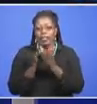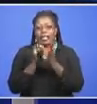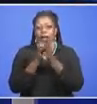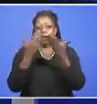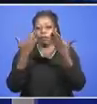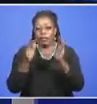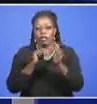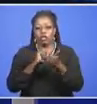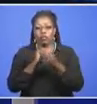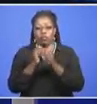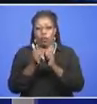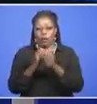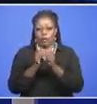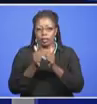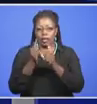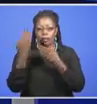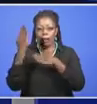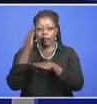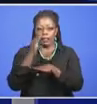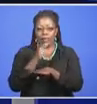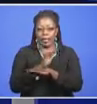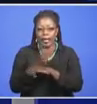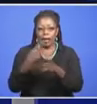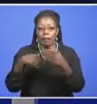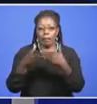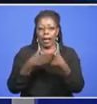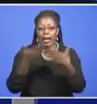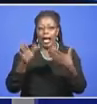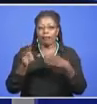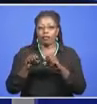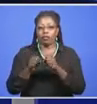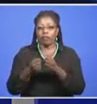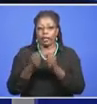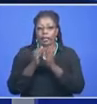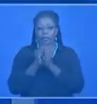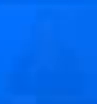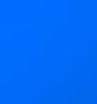for sports. Stay tuned. The Bahamas Tonight comes back after the break.